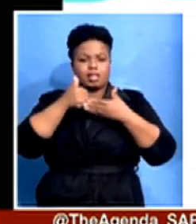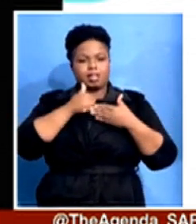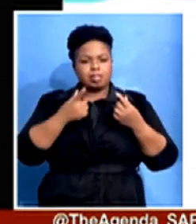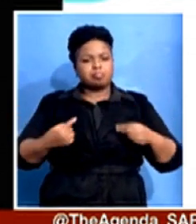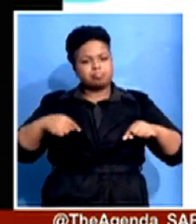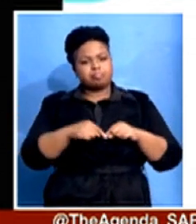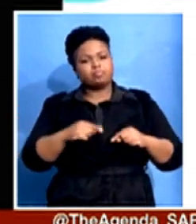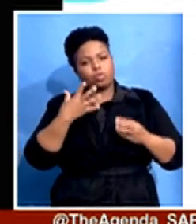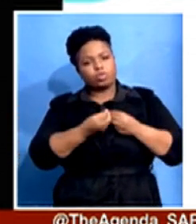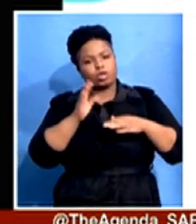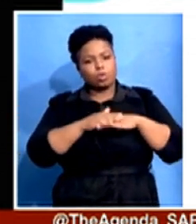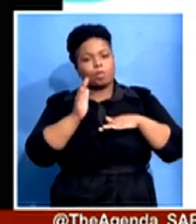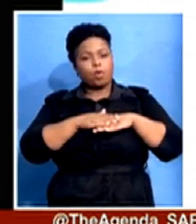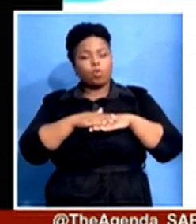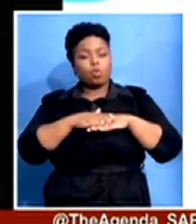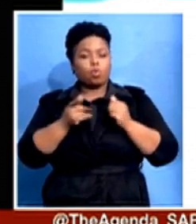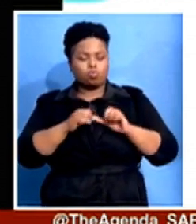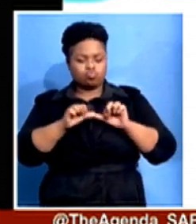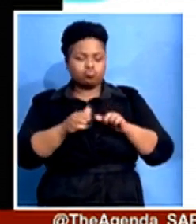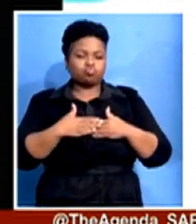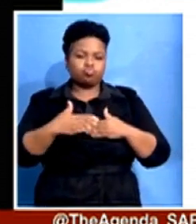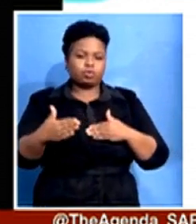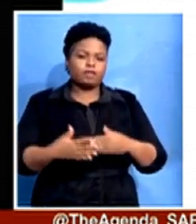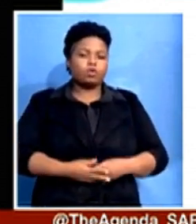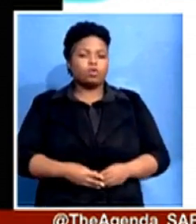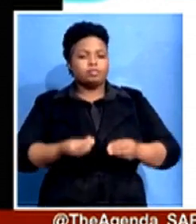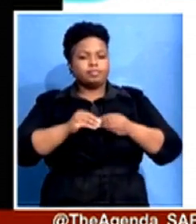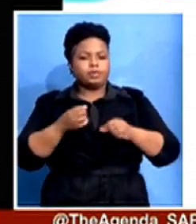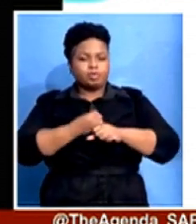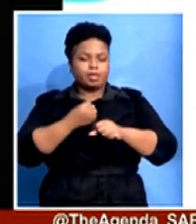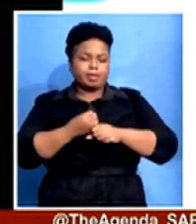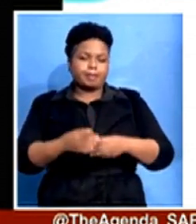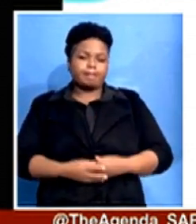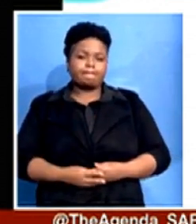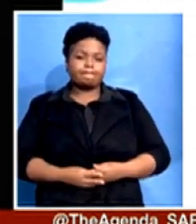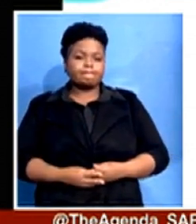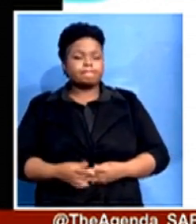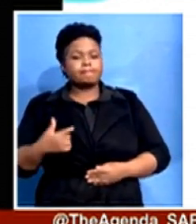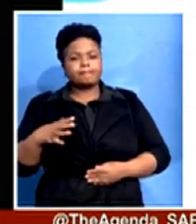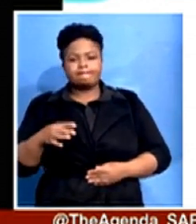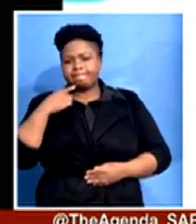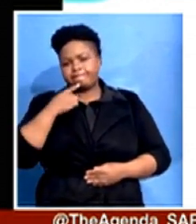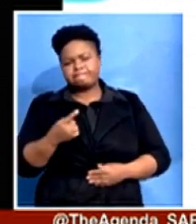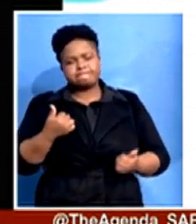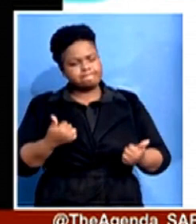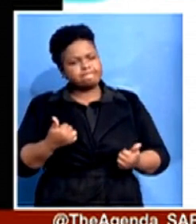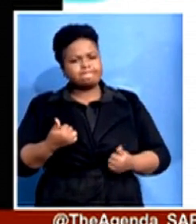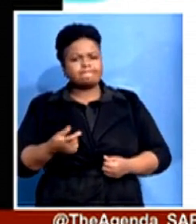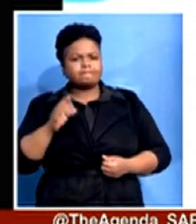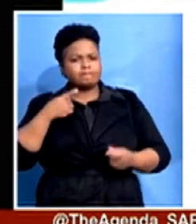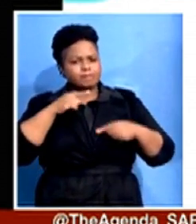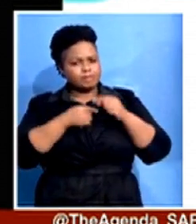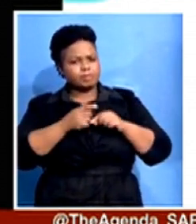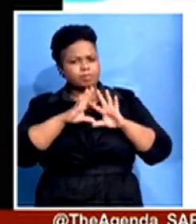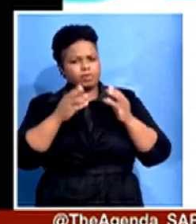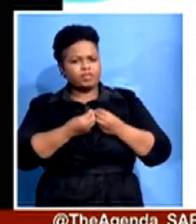downstream elements of the manufacturing processes. So I must say, I think we've got the right elements. It's about putting it all together and enabling that.